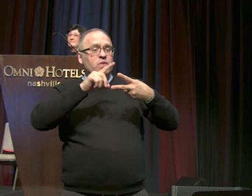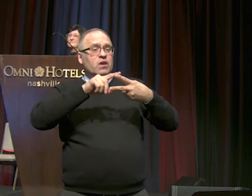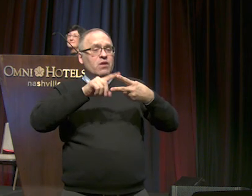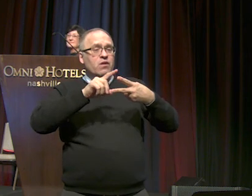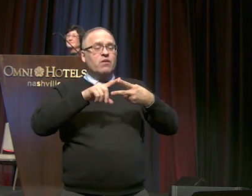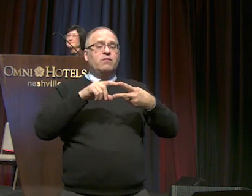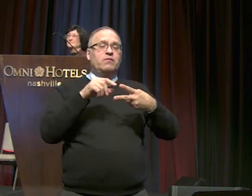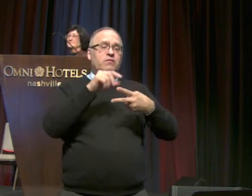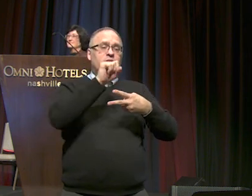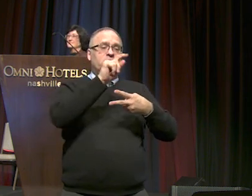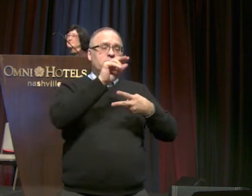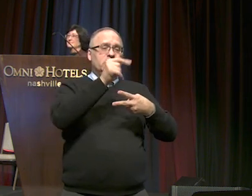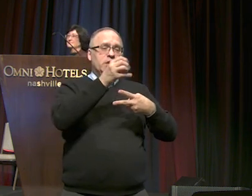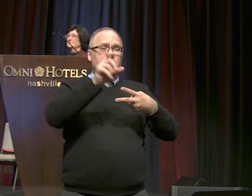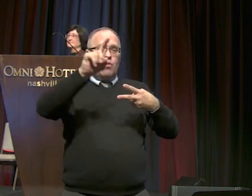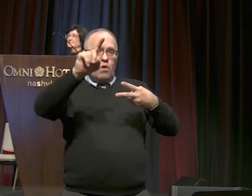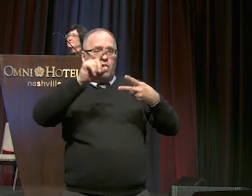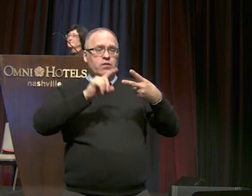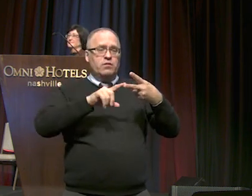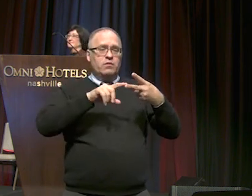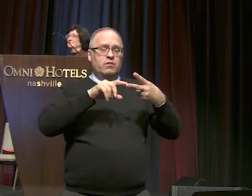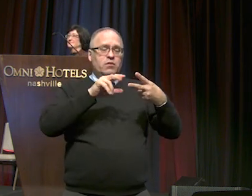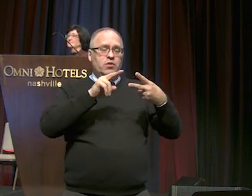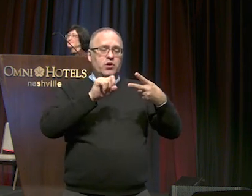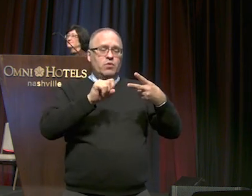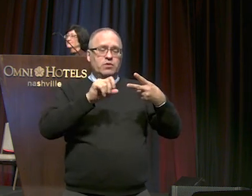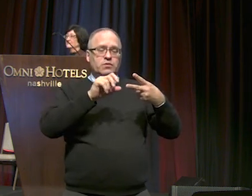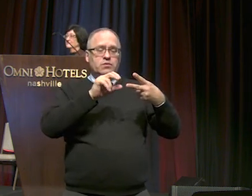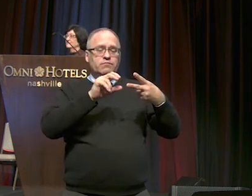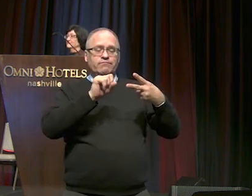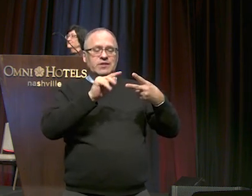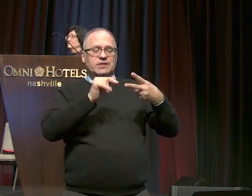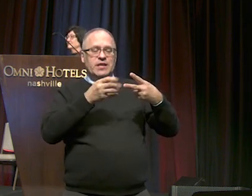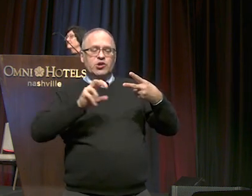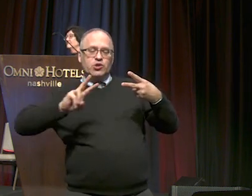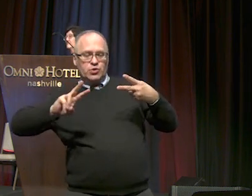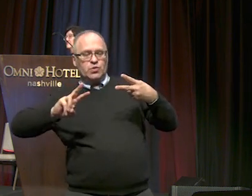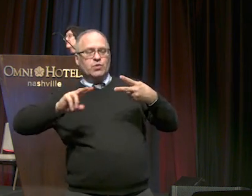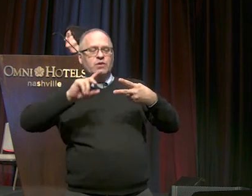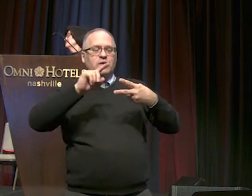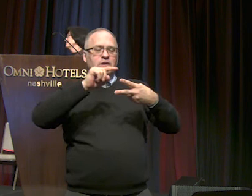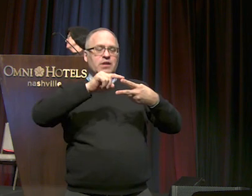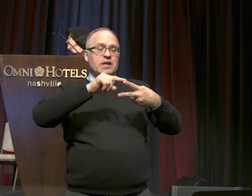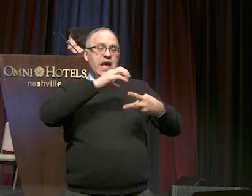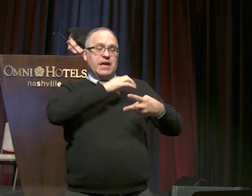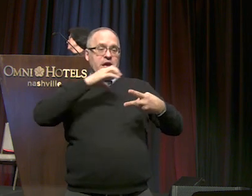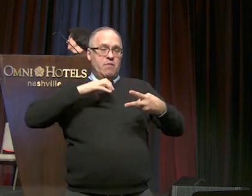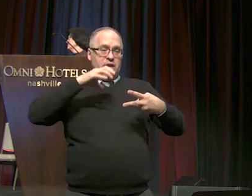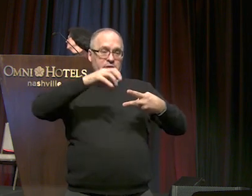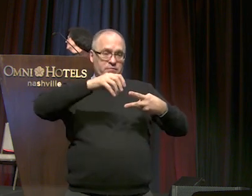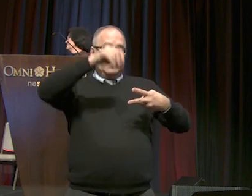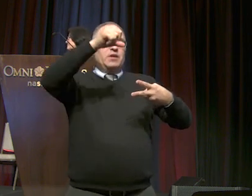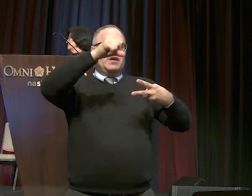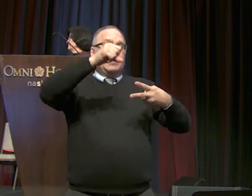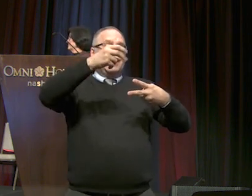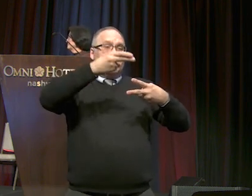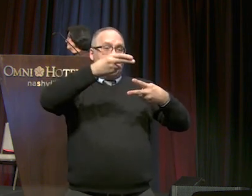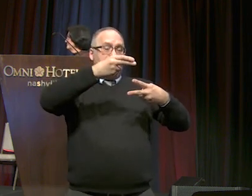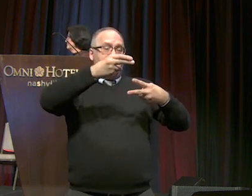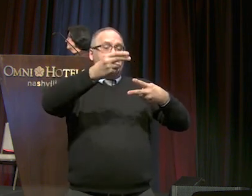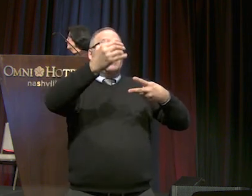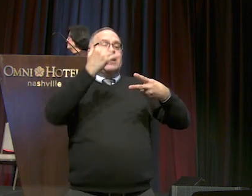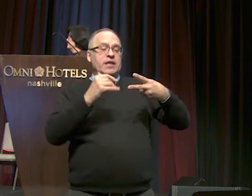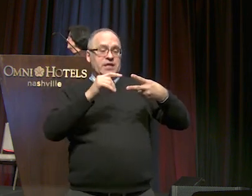regional committee, and then eventually a U.S. regional conference, where the U.S. will have the ability